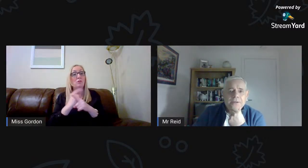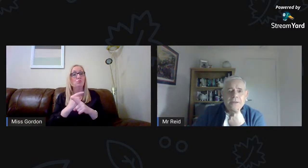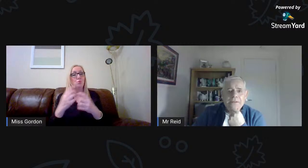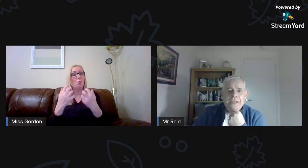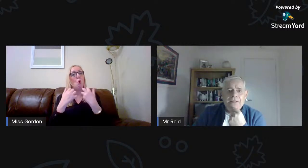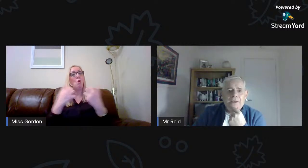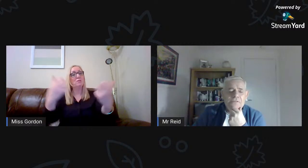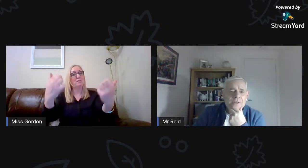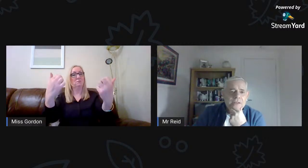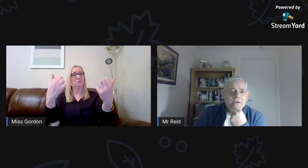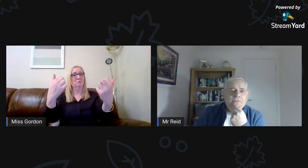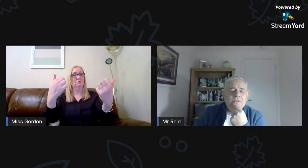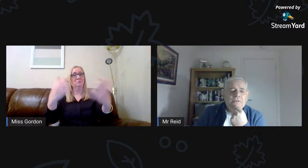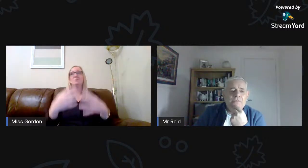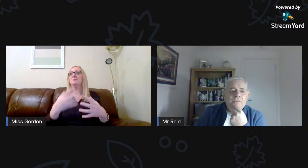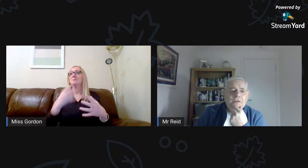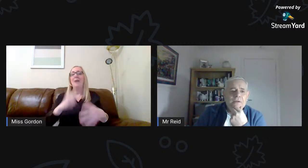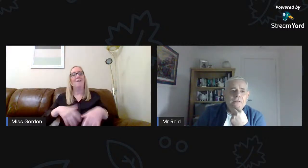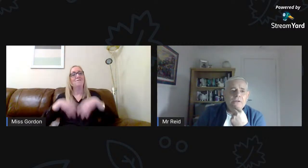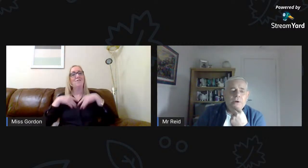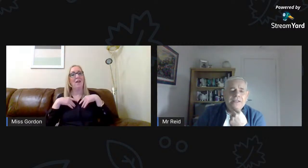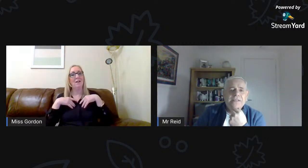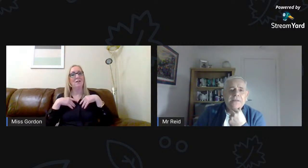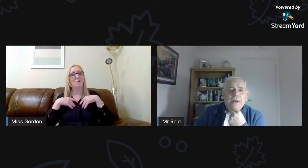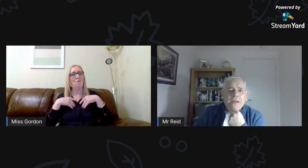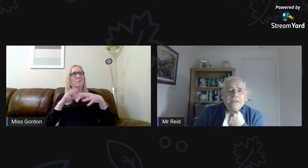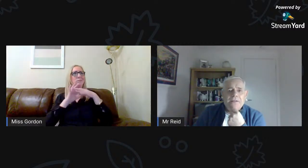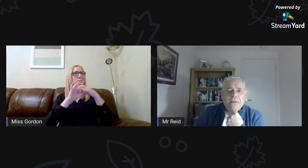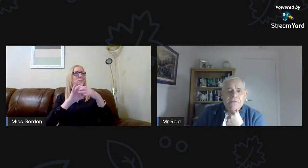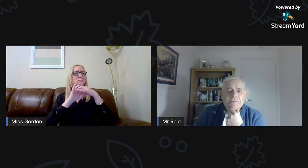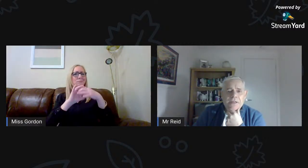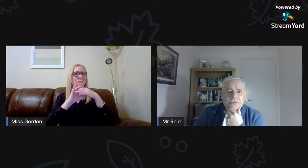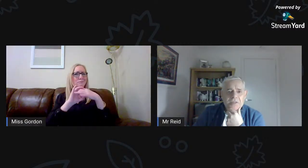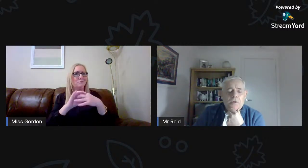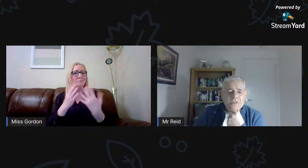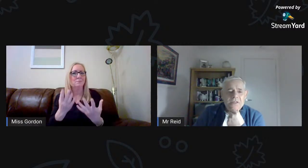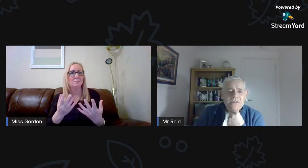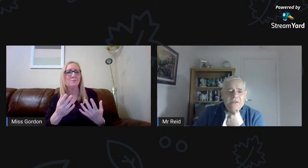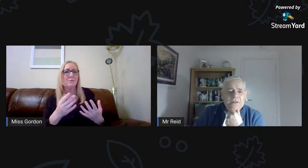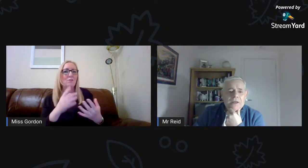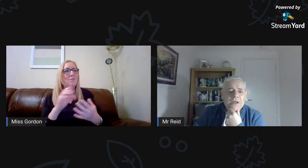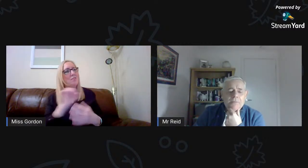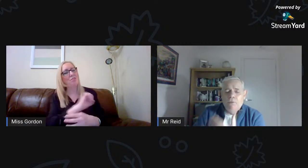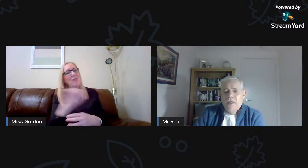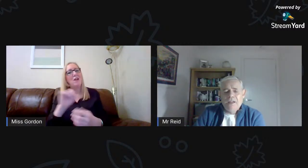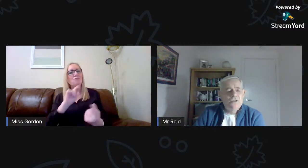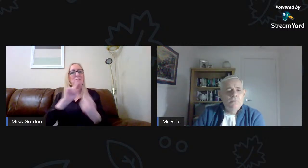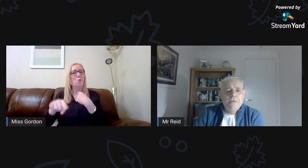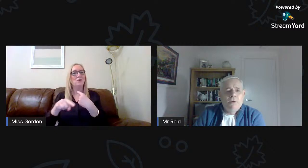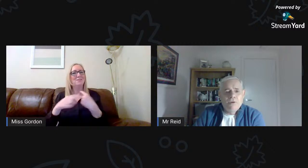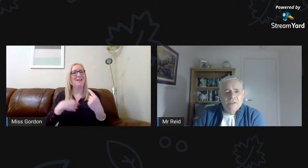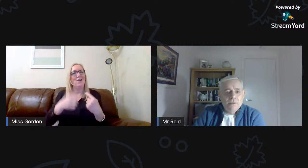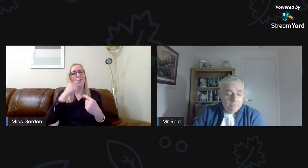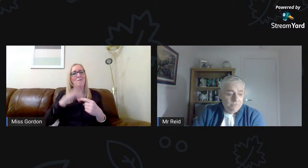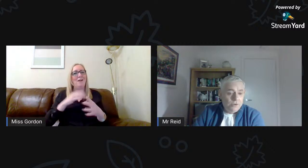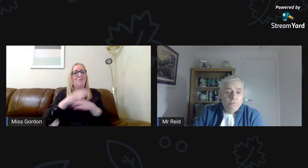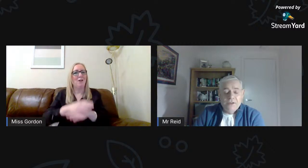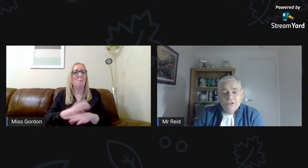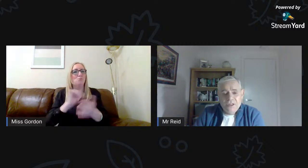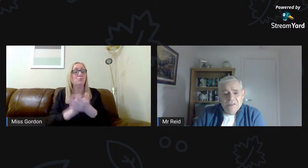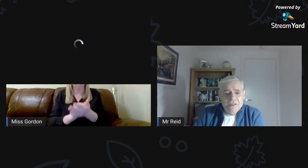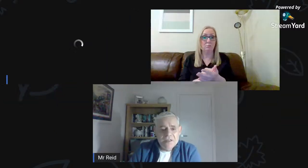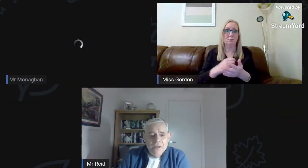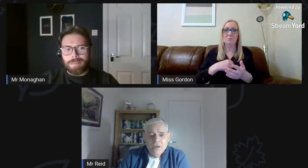and getting a feeling of, you know, hitting the mark in terms of their responses. And that's not been possible,